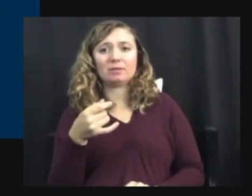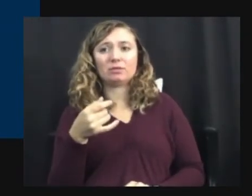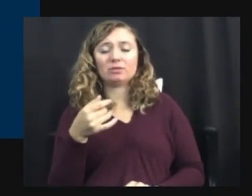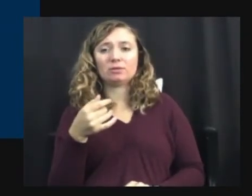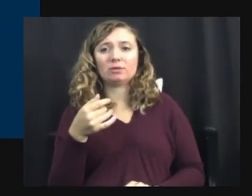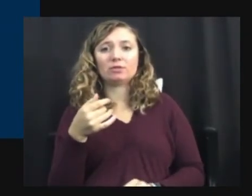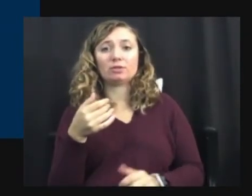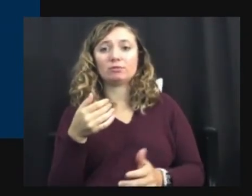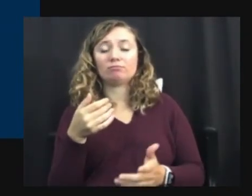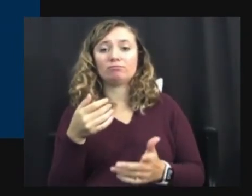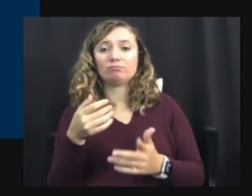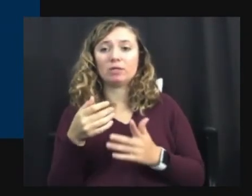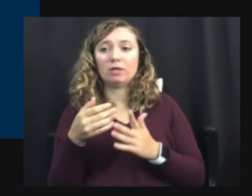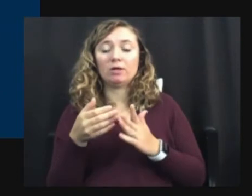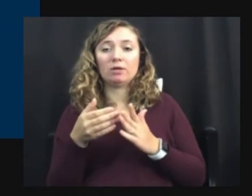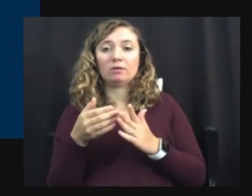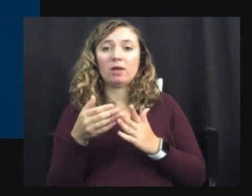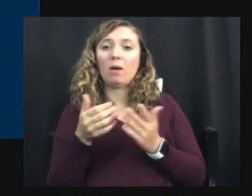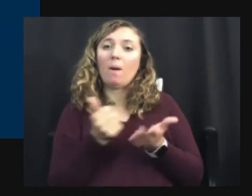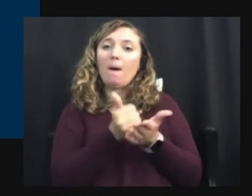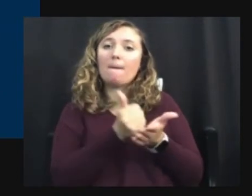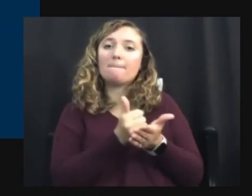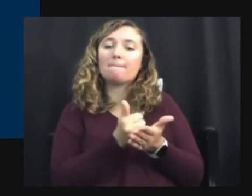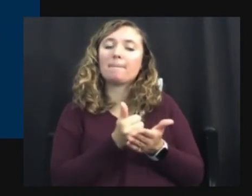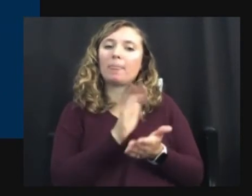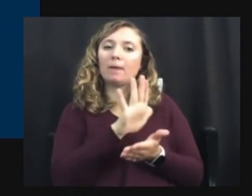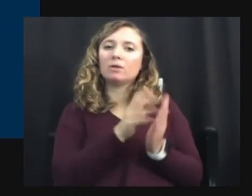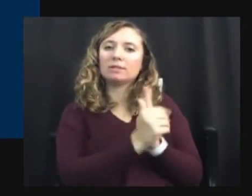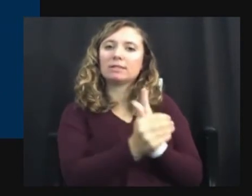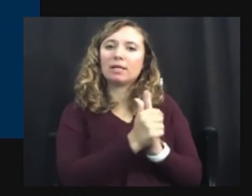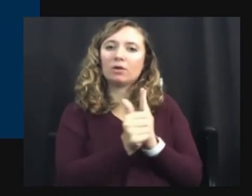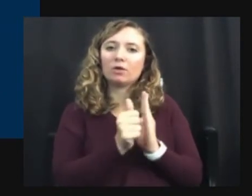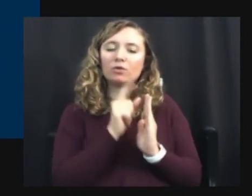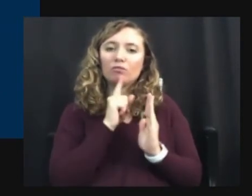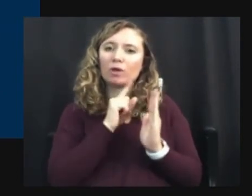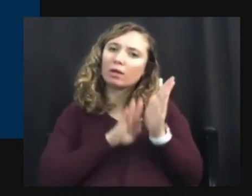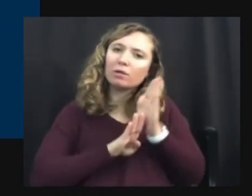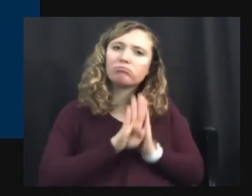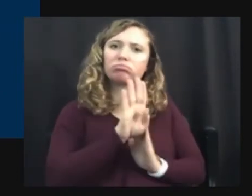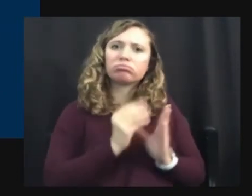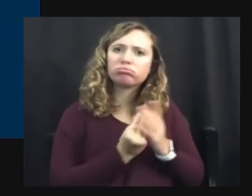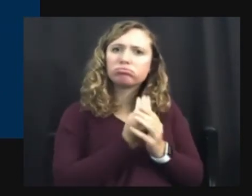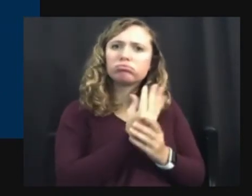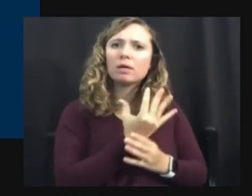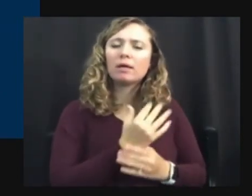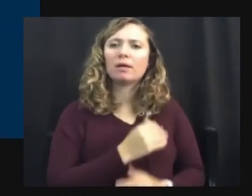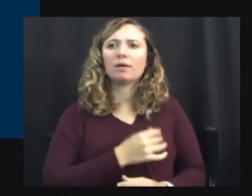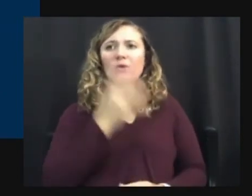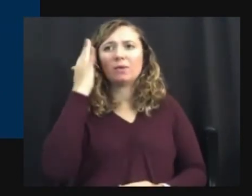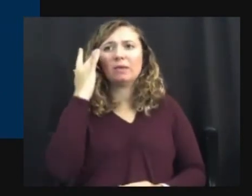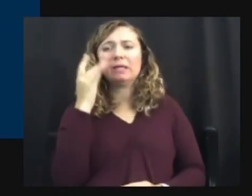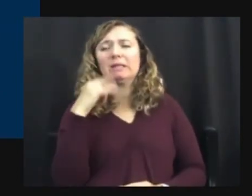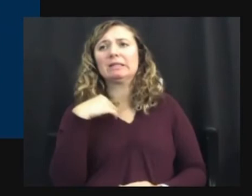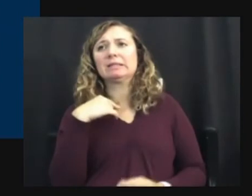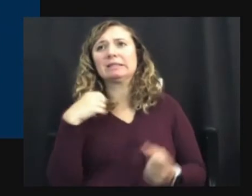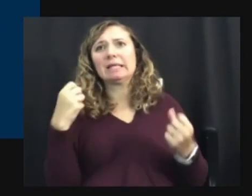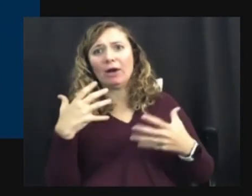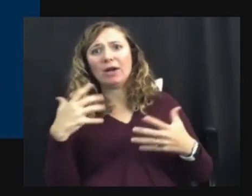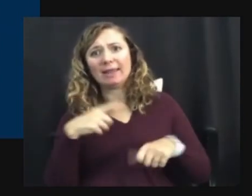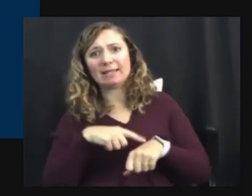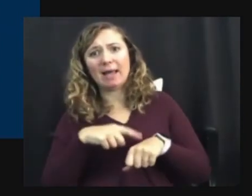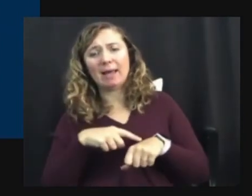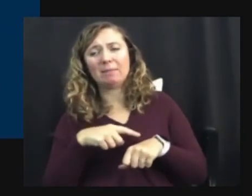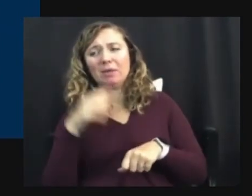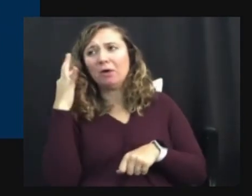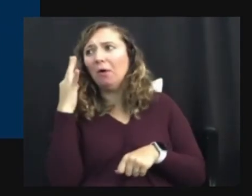facilitating and fostering and nurturing those skills that they're developing at that time. And it's scary because you think, am I doing the wrong thing? Are we going to